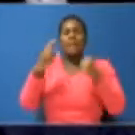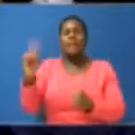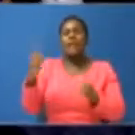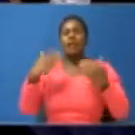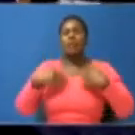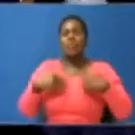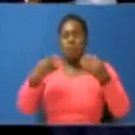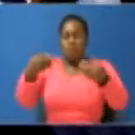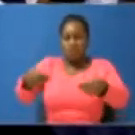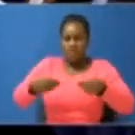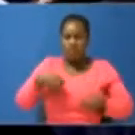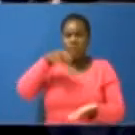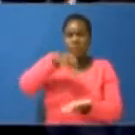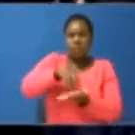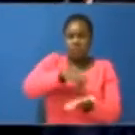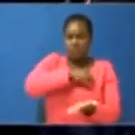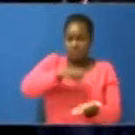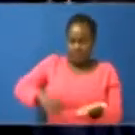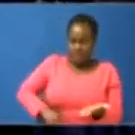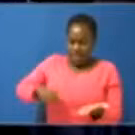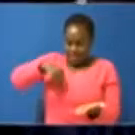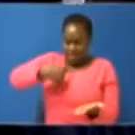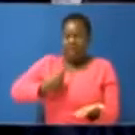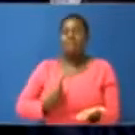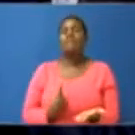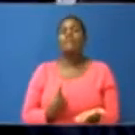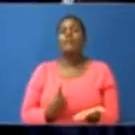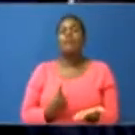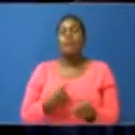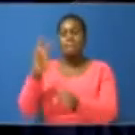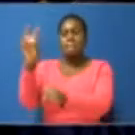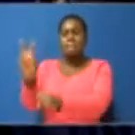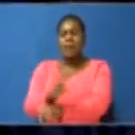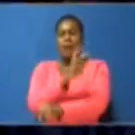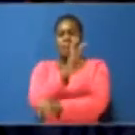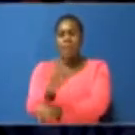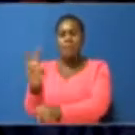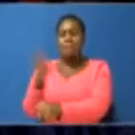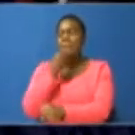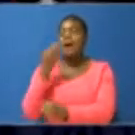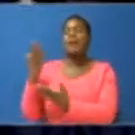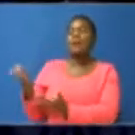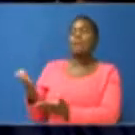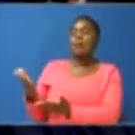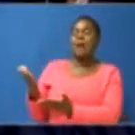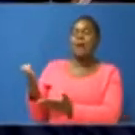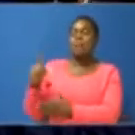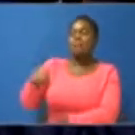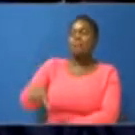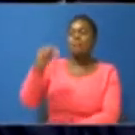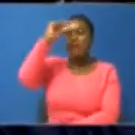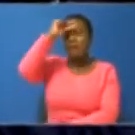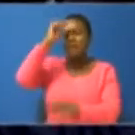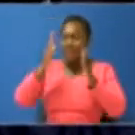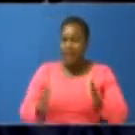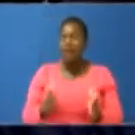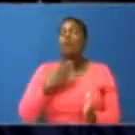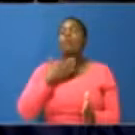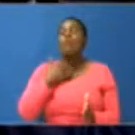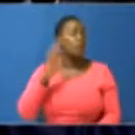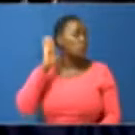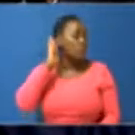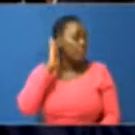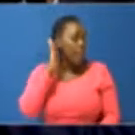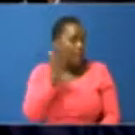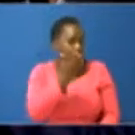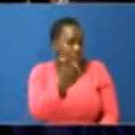gracious enough to give me the position of senator i am going to be oversighting this gentleman who would be elected governor we want to hear